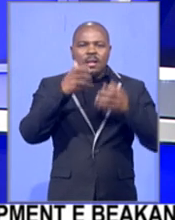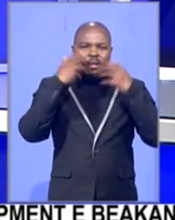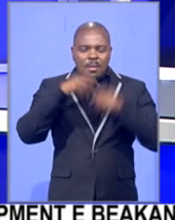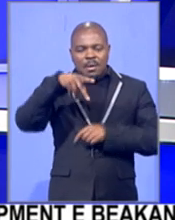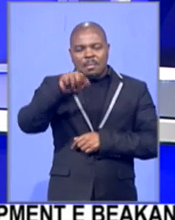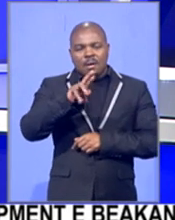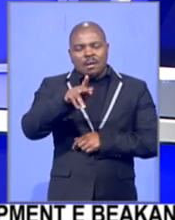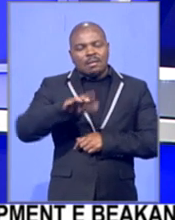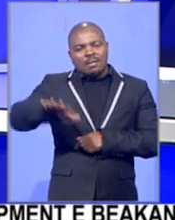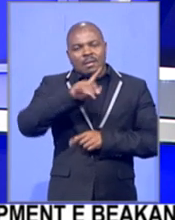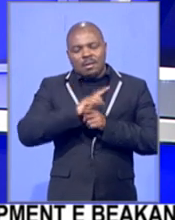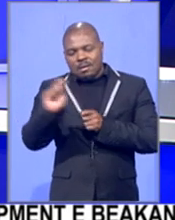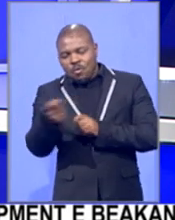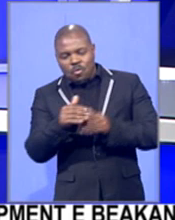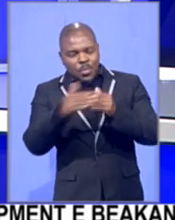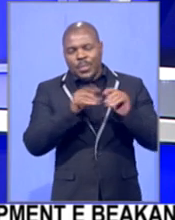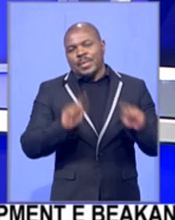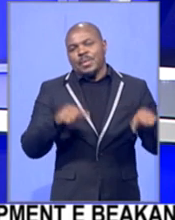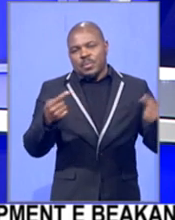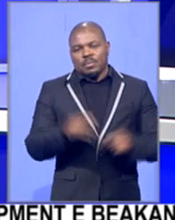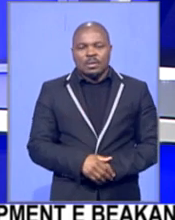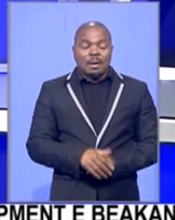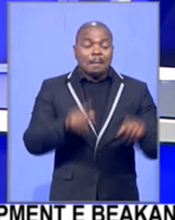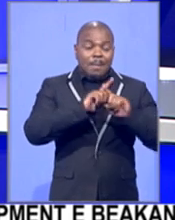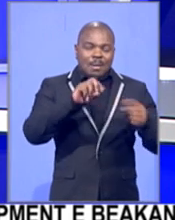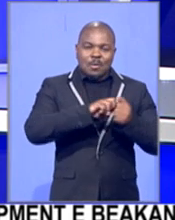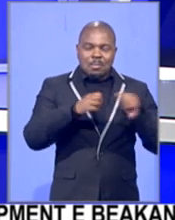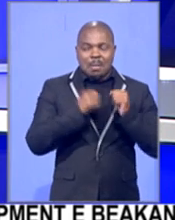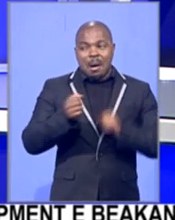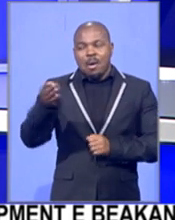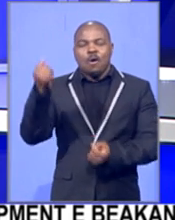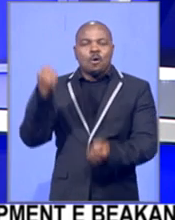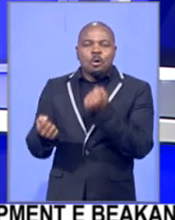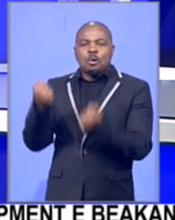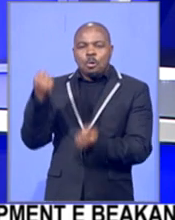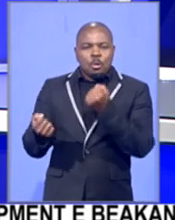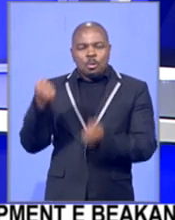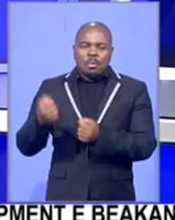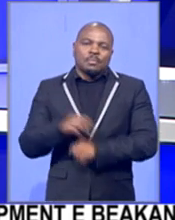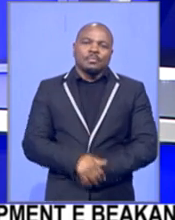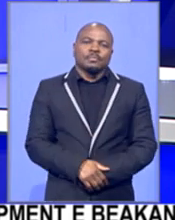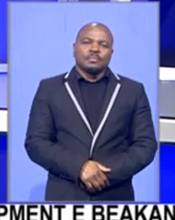le go hlokomela golf club. E fela taba ye e sa le pele ga kgoro ya tsheko.